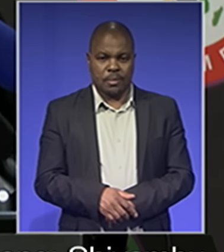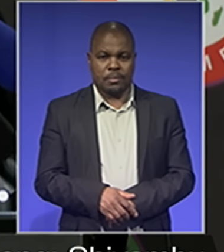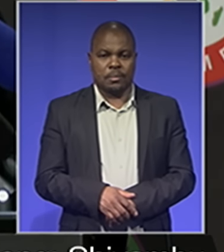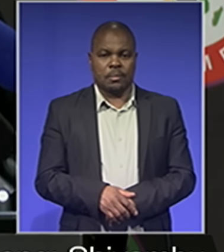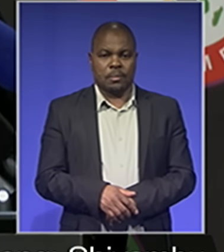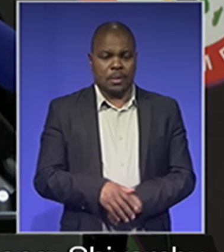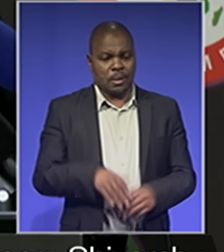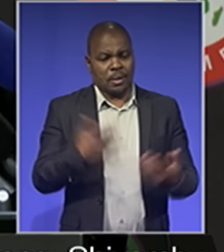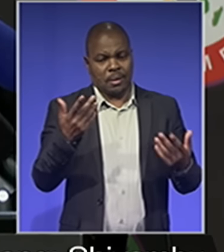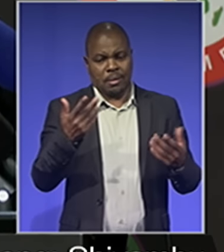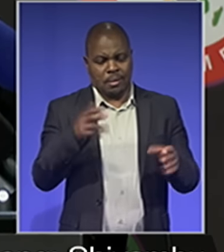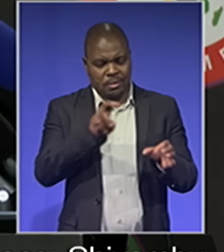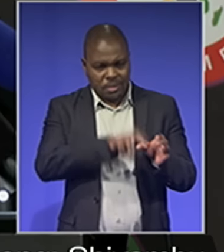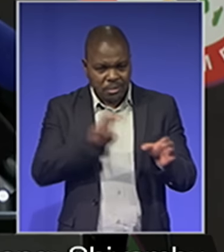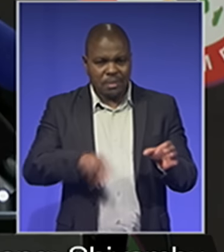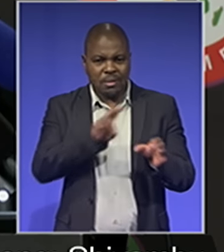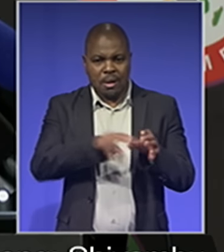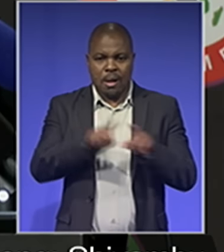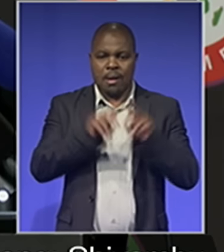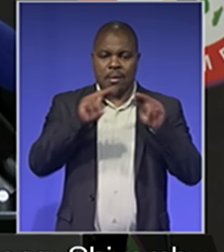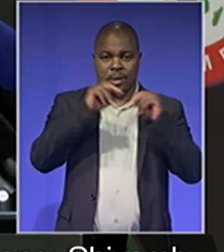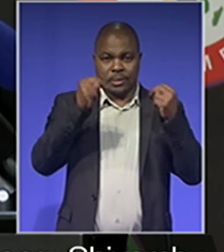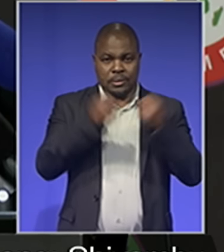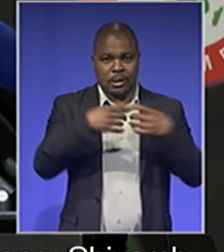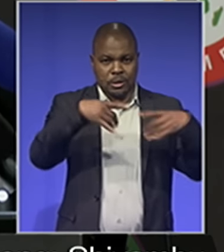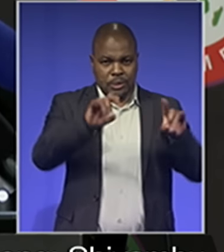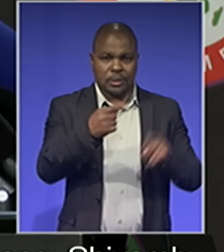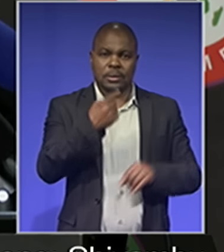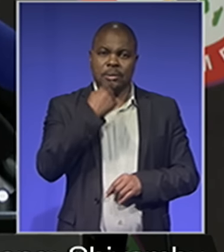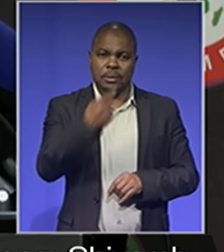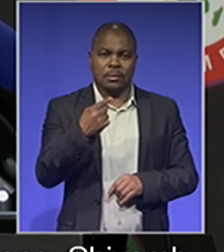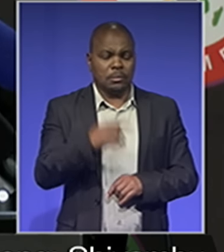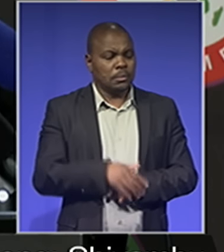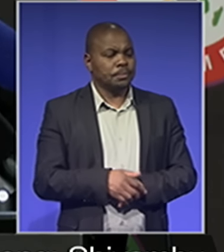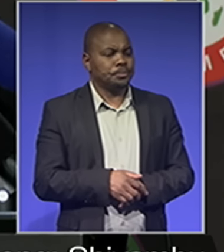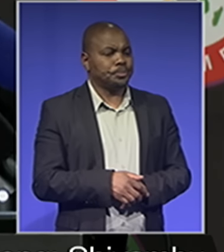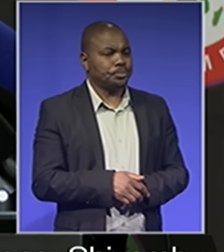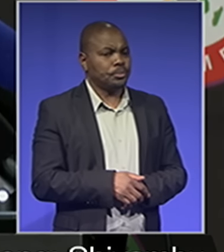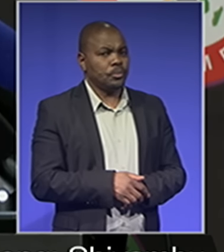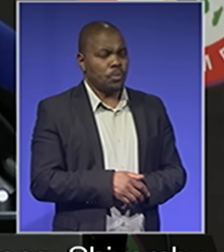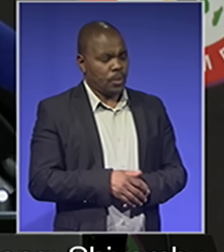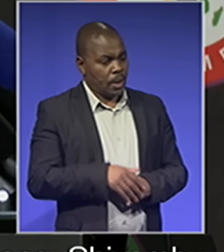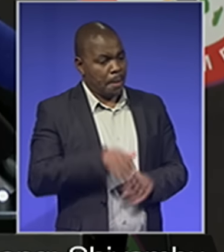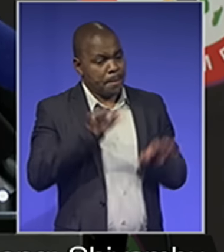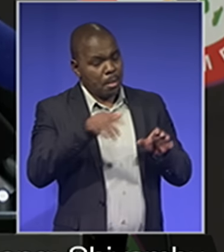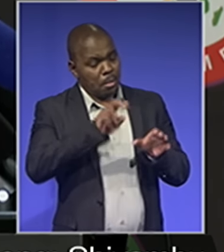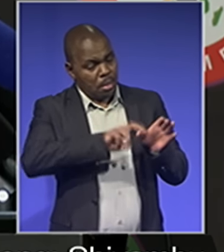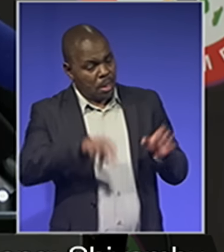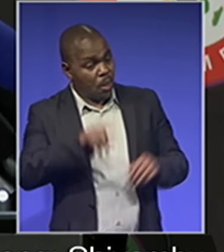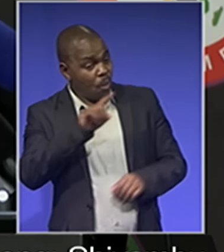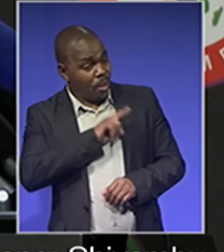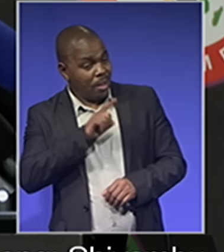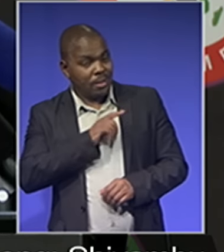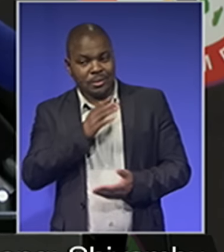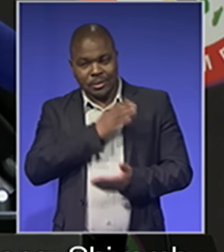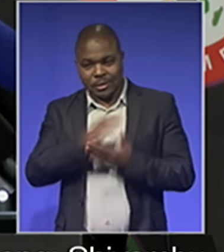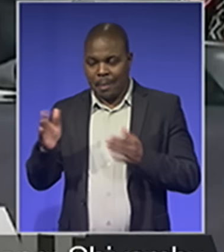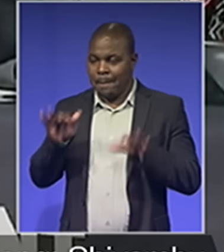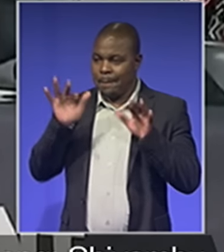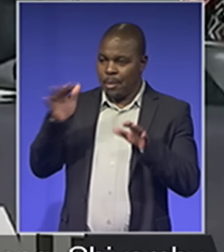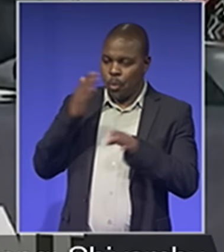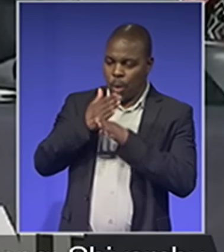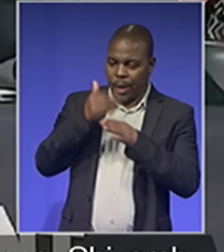resignations, as the national chairs said, that you have seen of the officials is because of incompetent